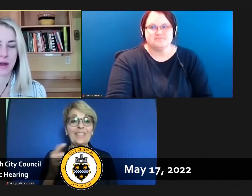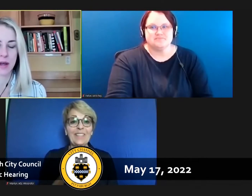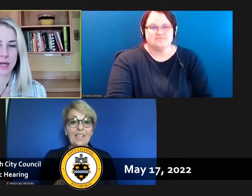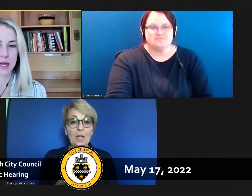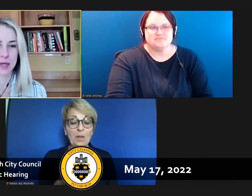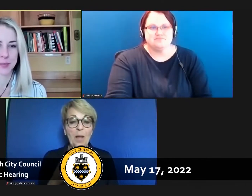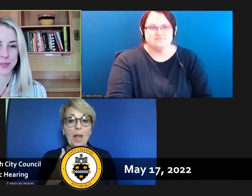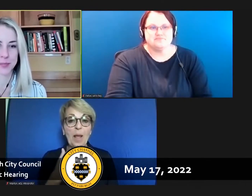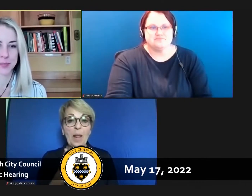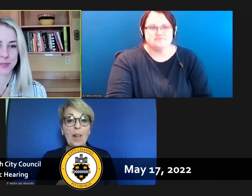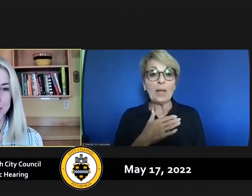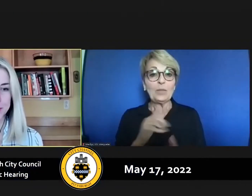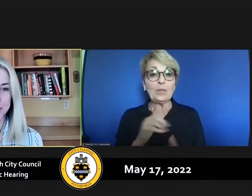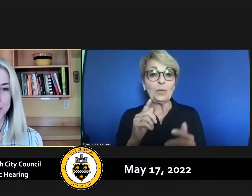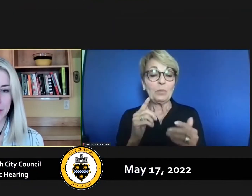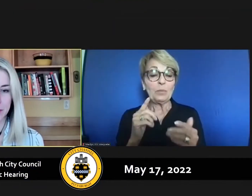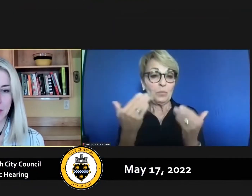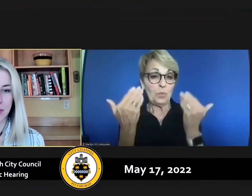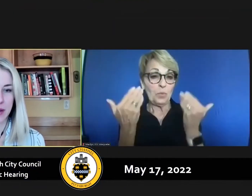our